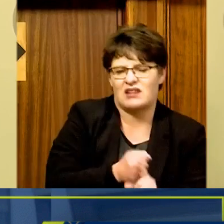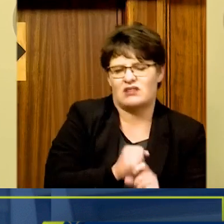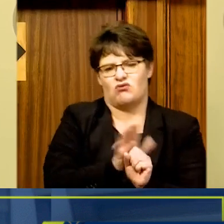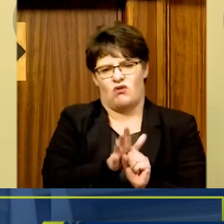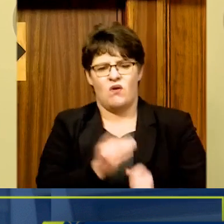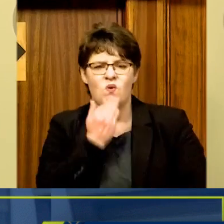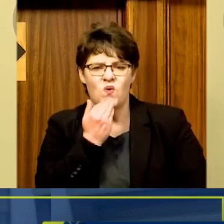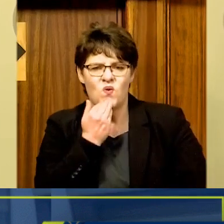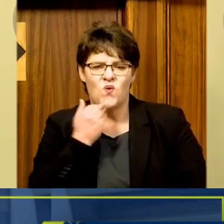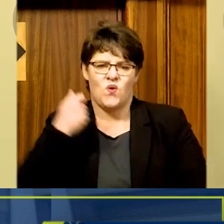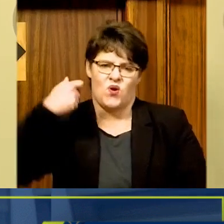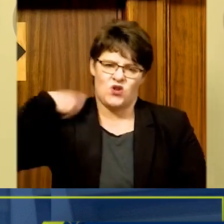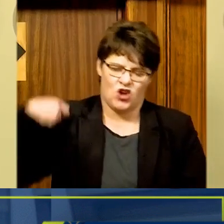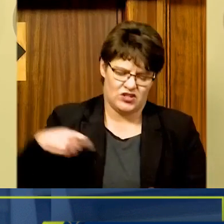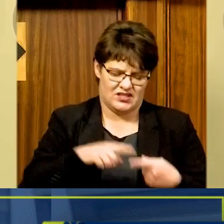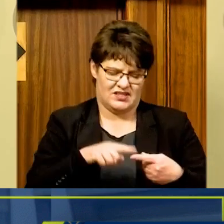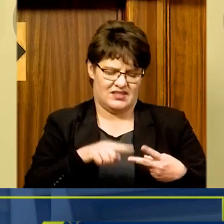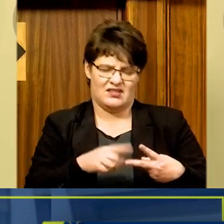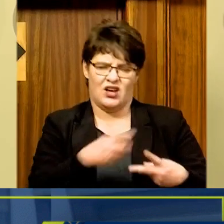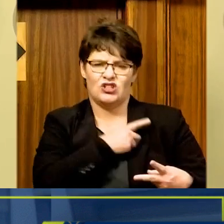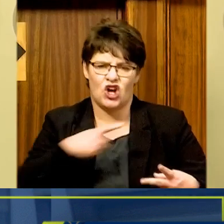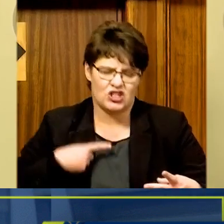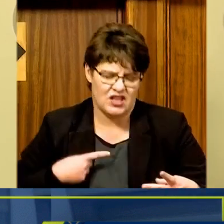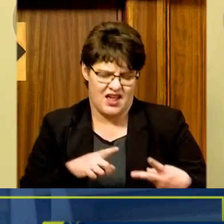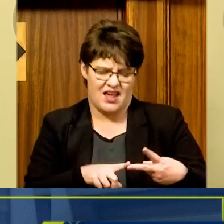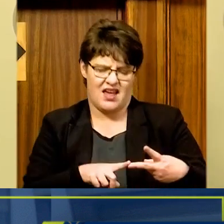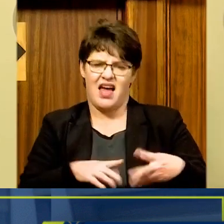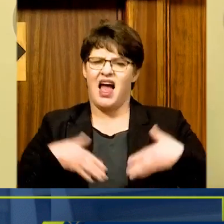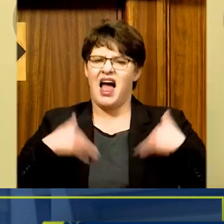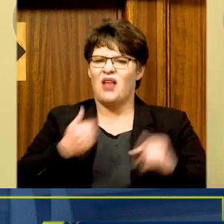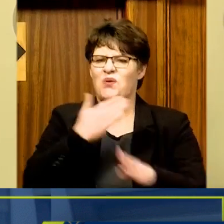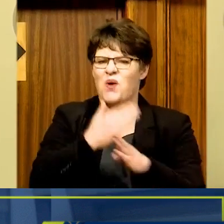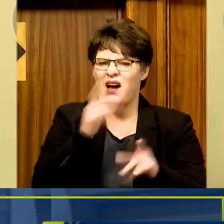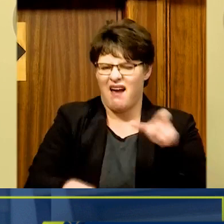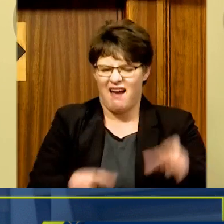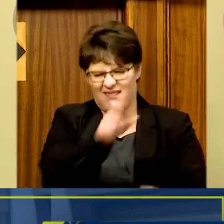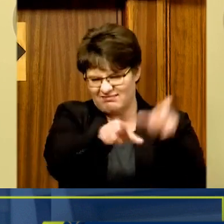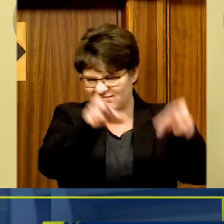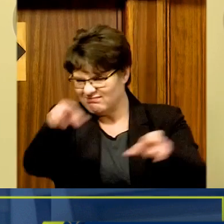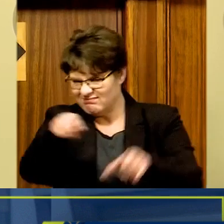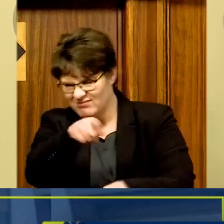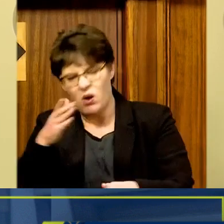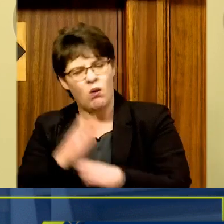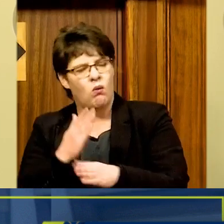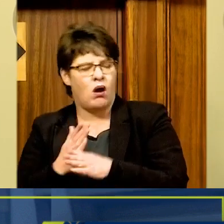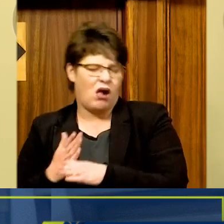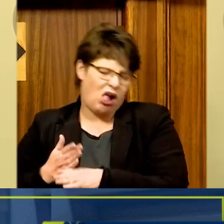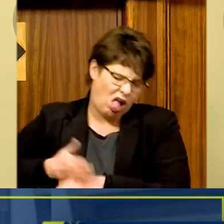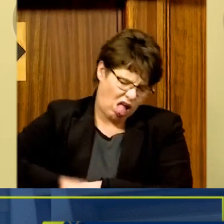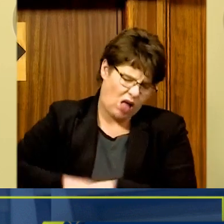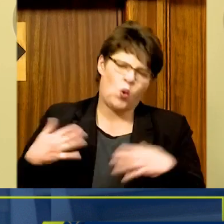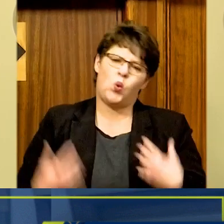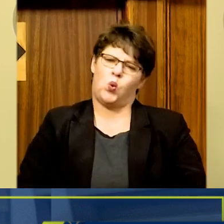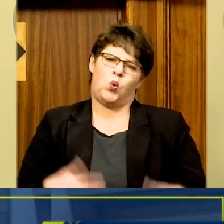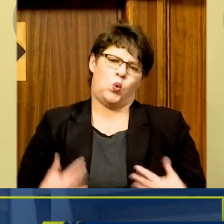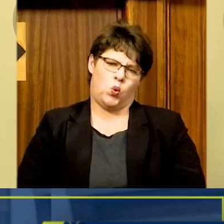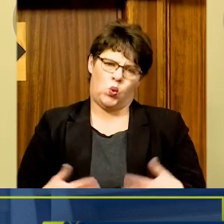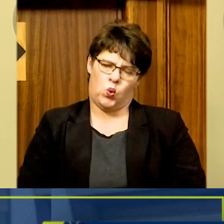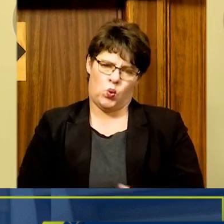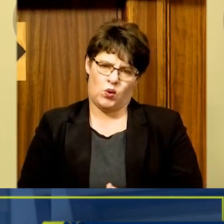These are the nurses, the doctors, and other health workers who are working tirelessly,